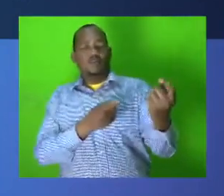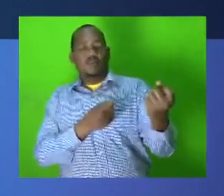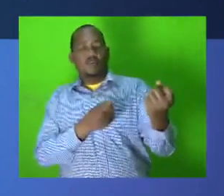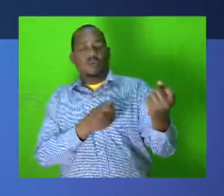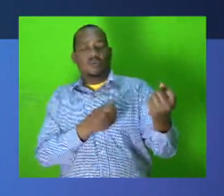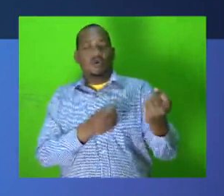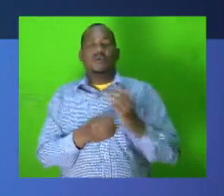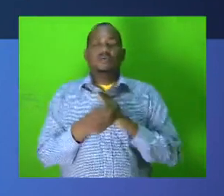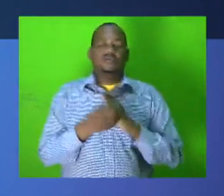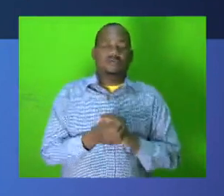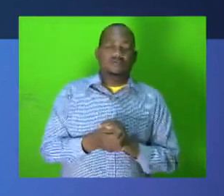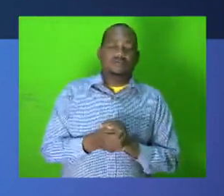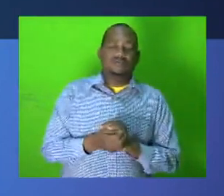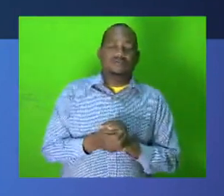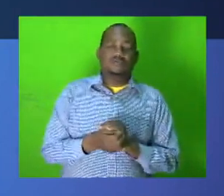social service.